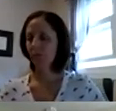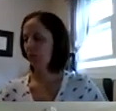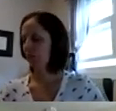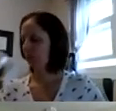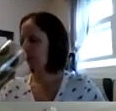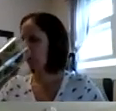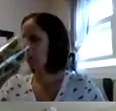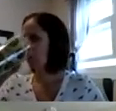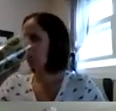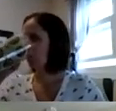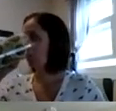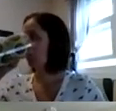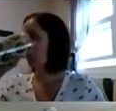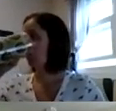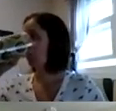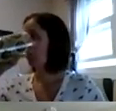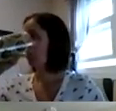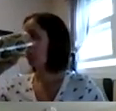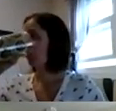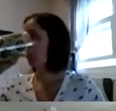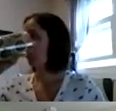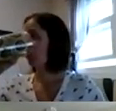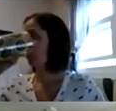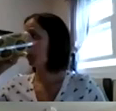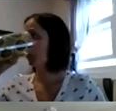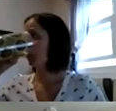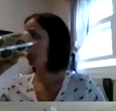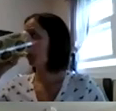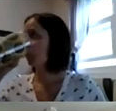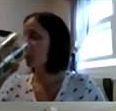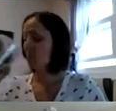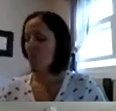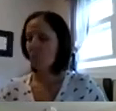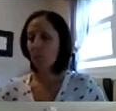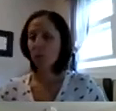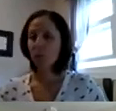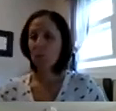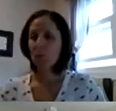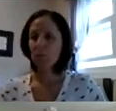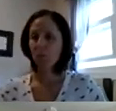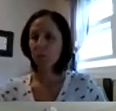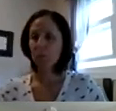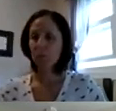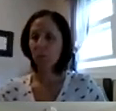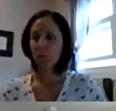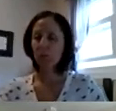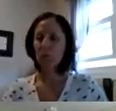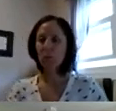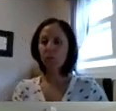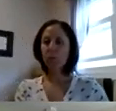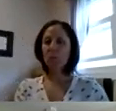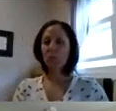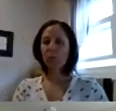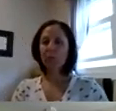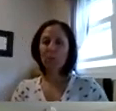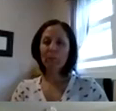the planning phase. That time frame will be established as a team with however you see fit to address your challenge.